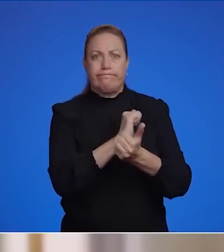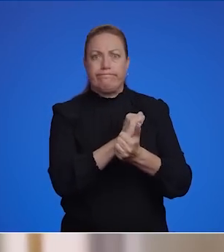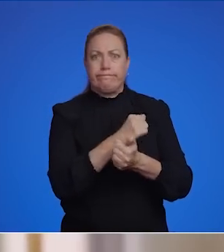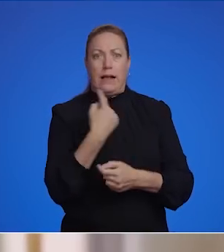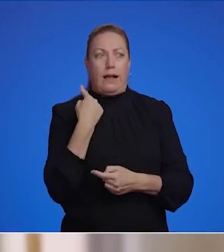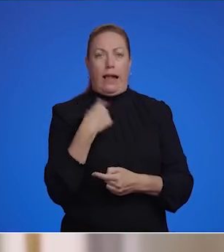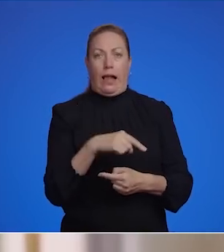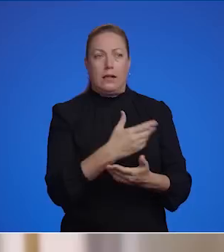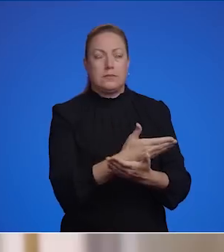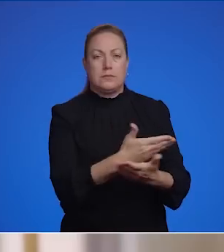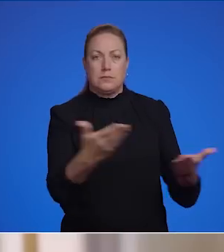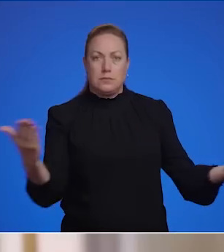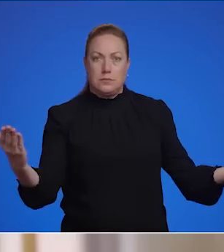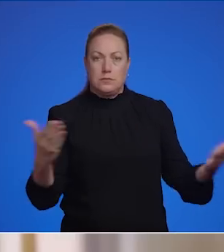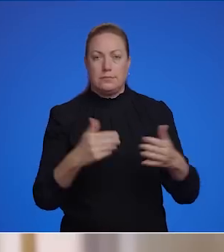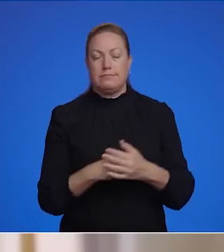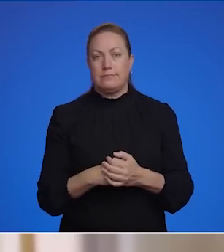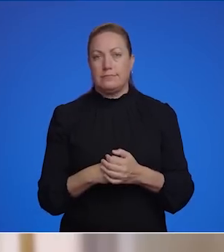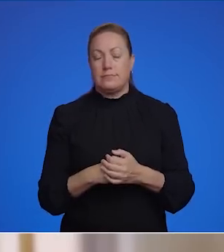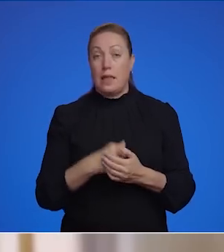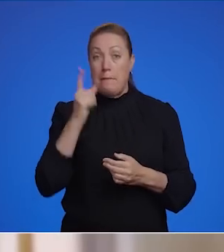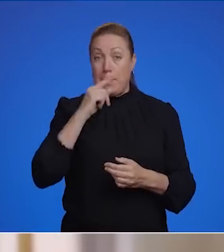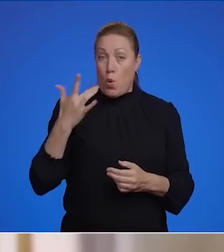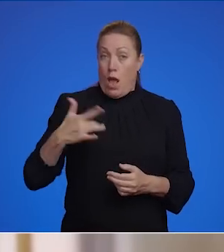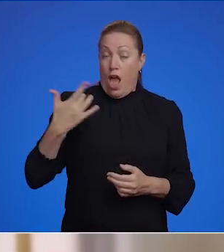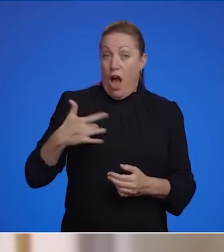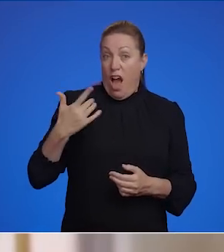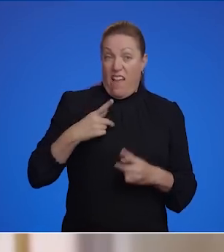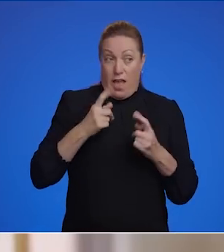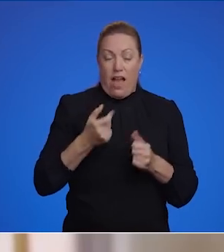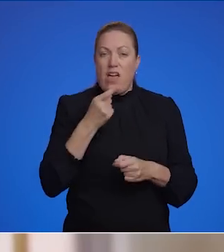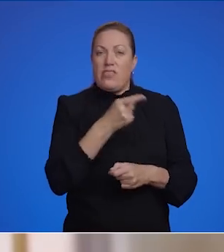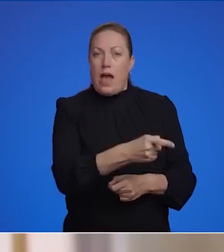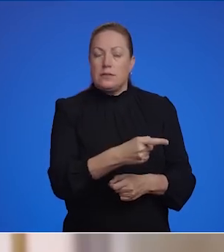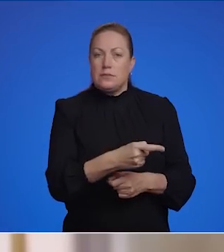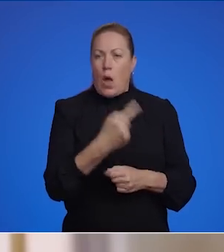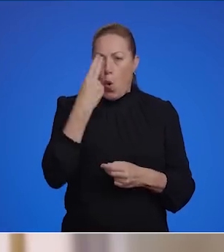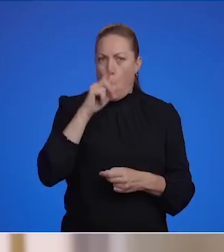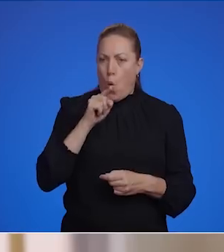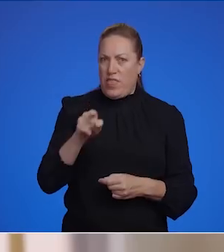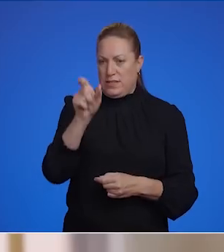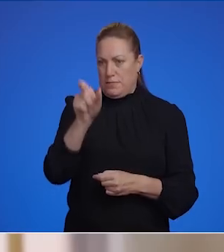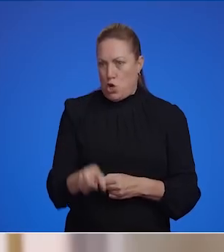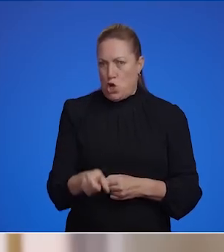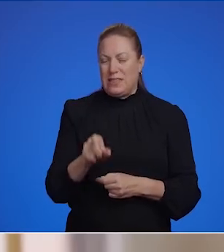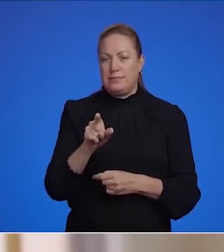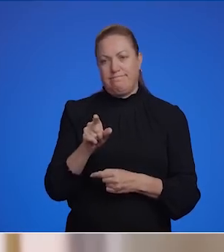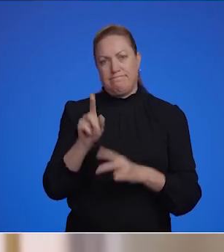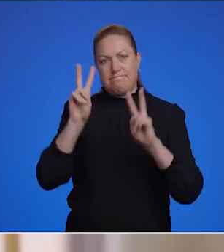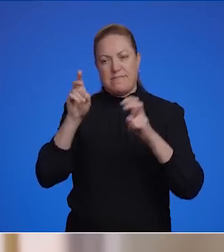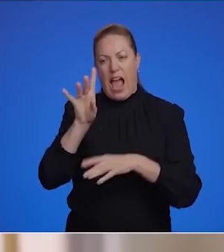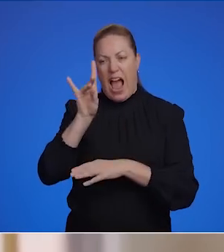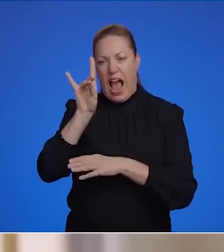Survivors of Auschwitz called him an animal. Not just an evil man, but an